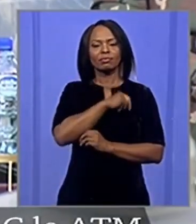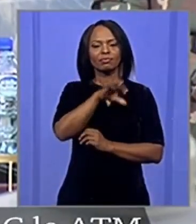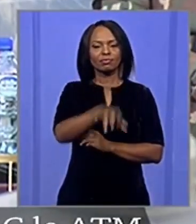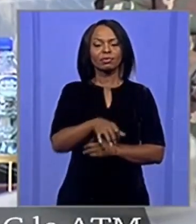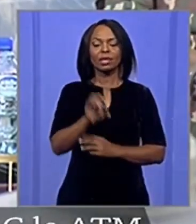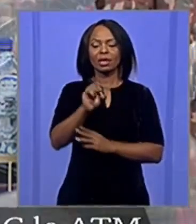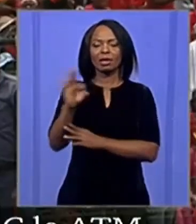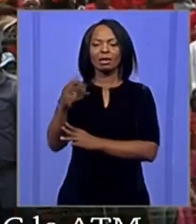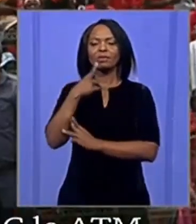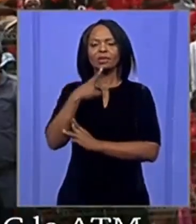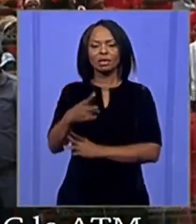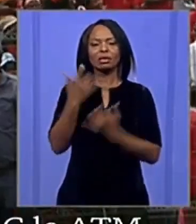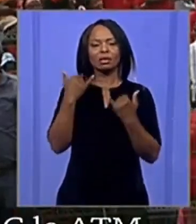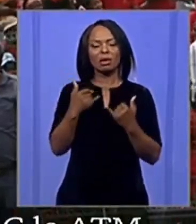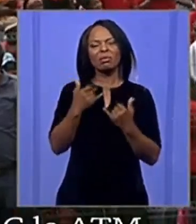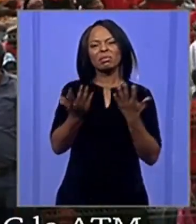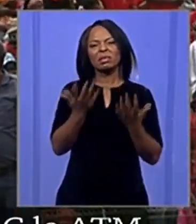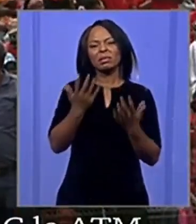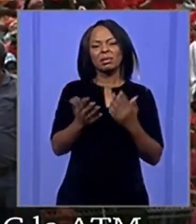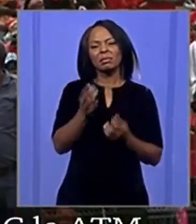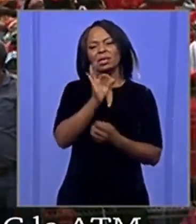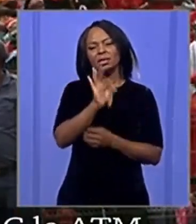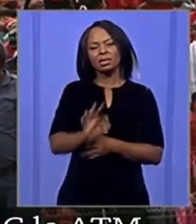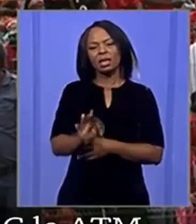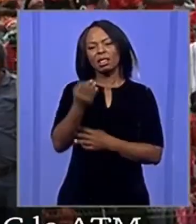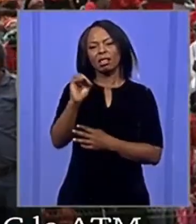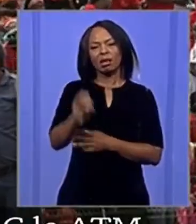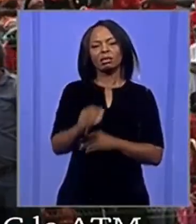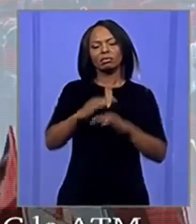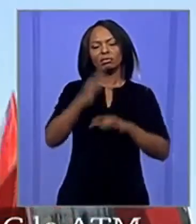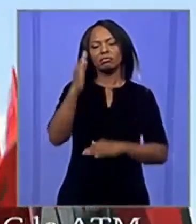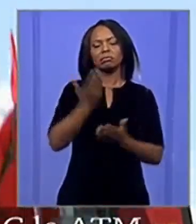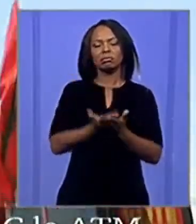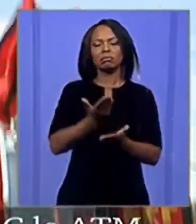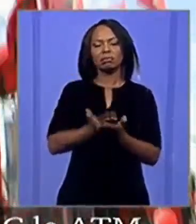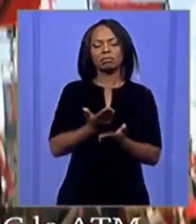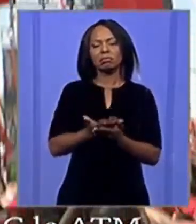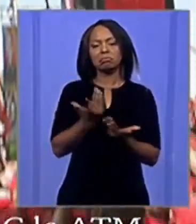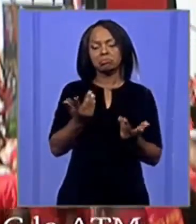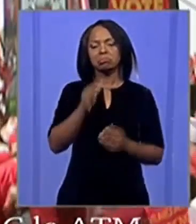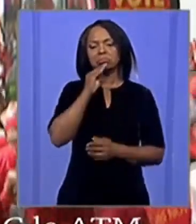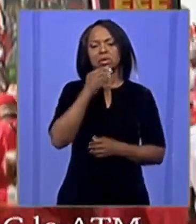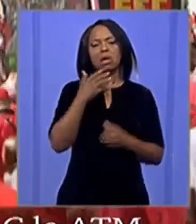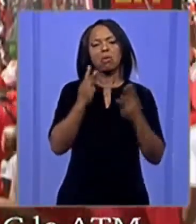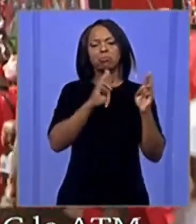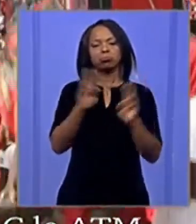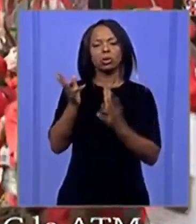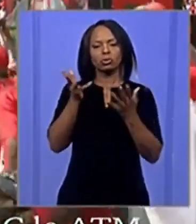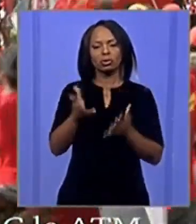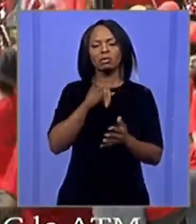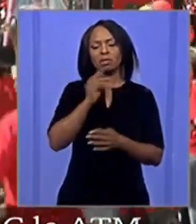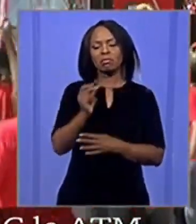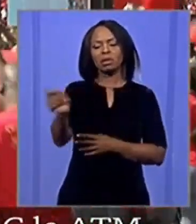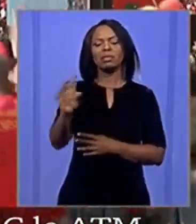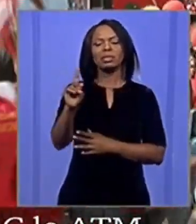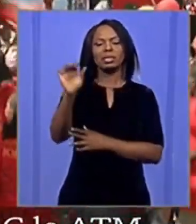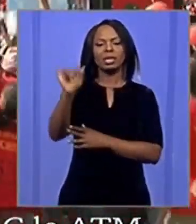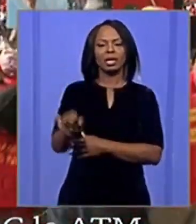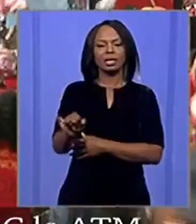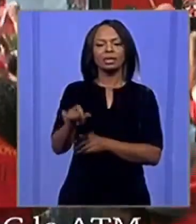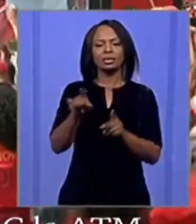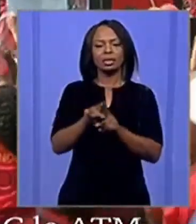bontsha fa lekoko le tla bona diperesente di le 30 tsa divoutu, mme seno se bontsha fa lekoko le tla feta DA le go nna lekoko